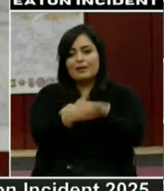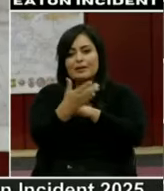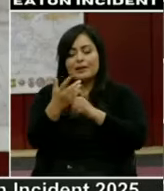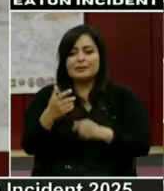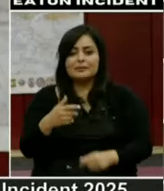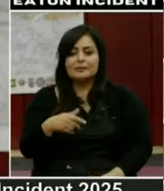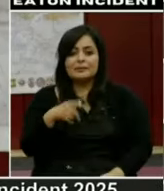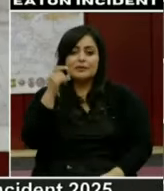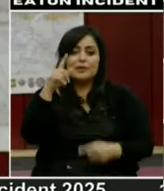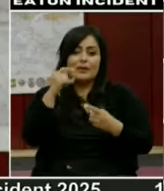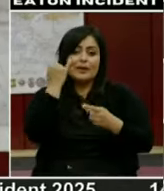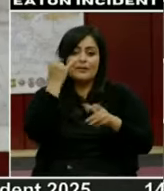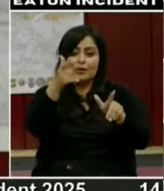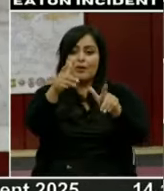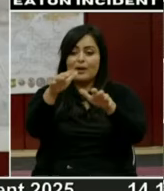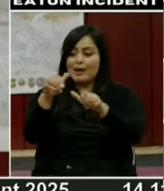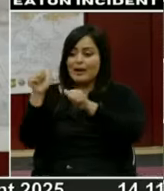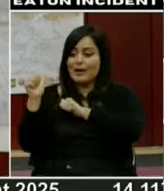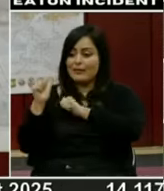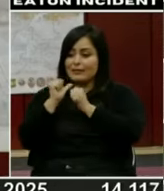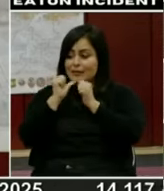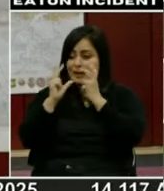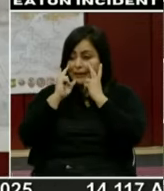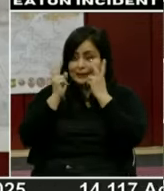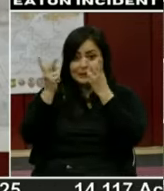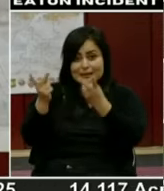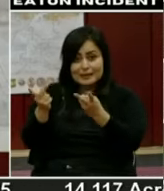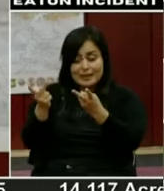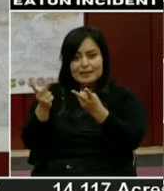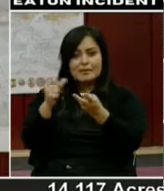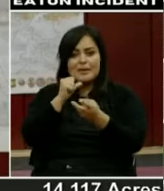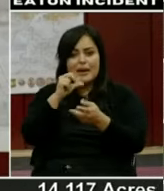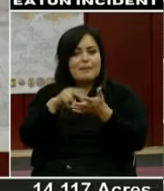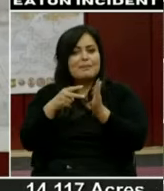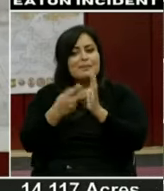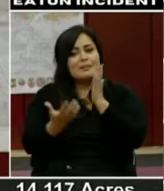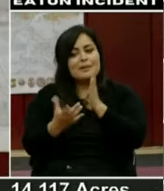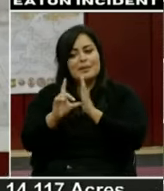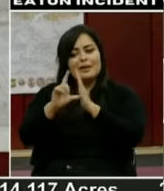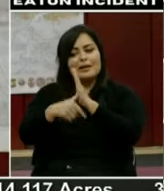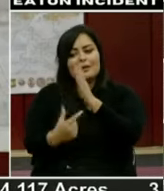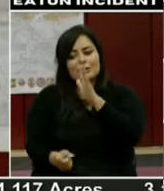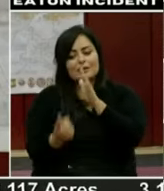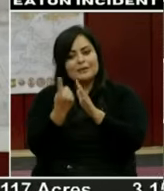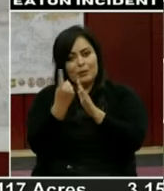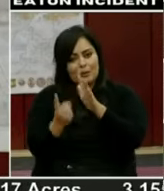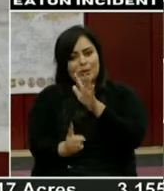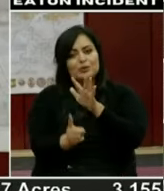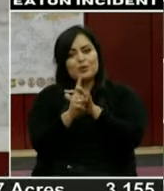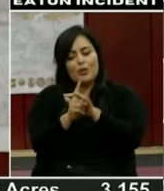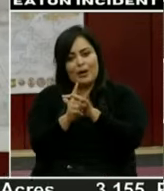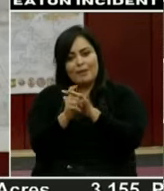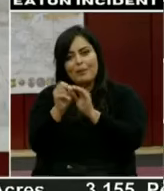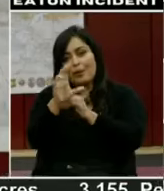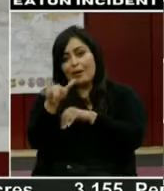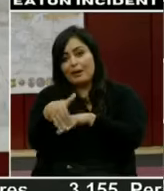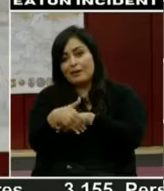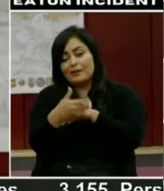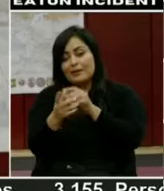when you left somebody may not have been there doesn't mean they didn't show up that evening at some point as the fire progressed further into the